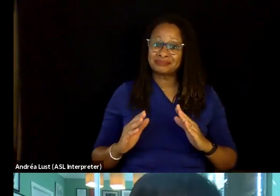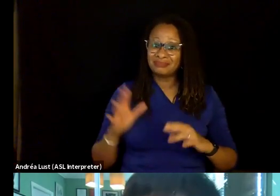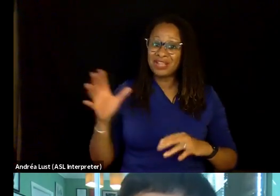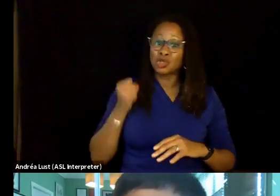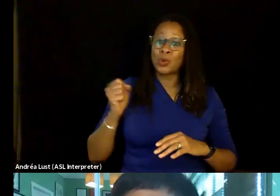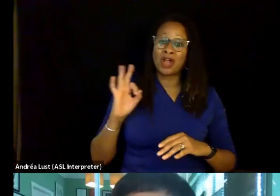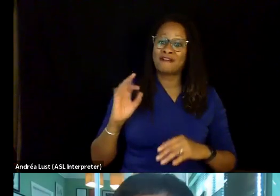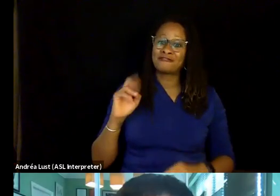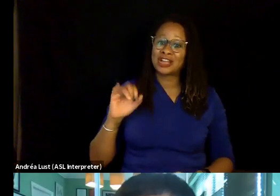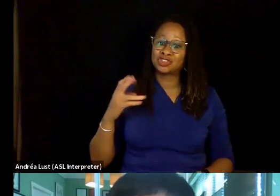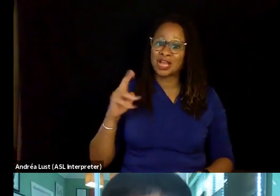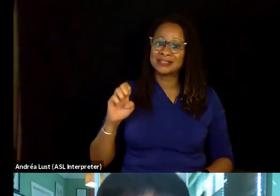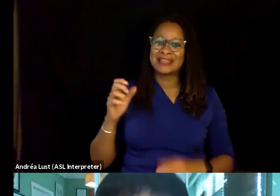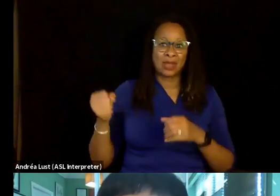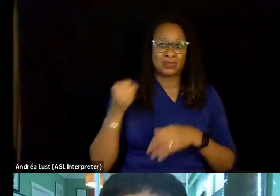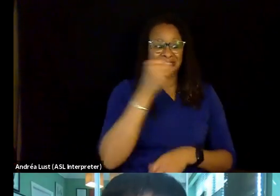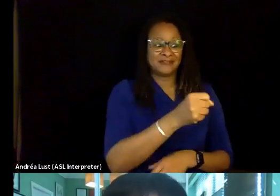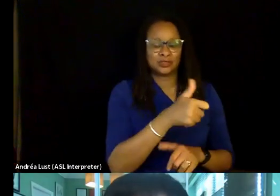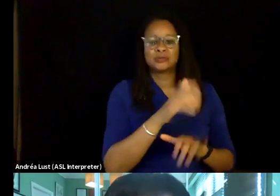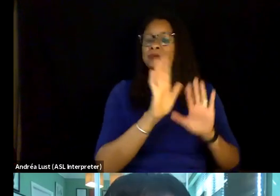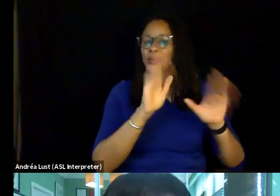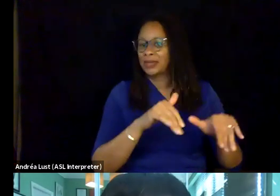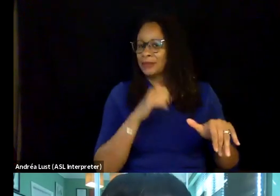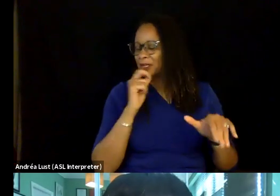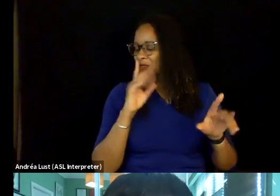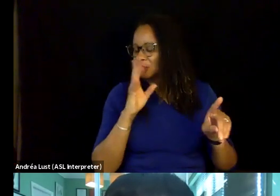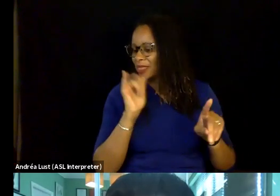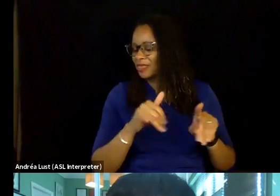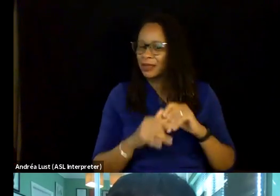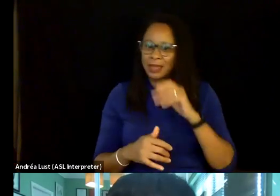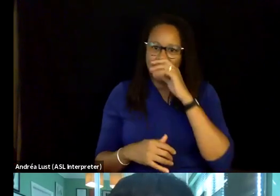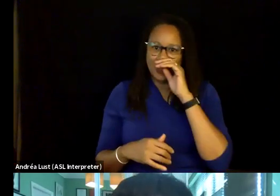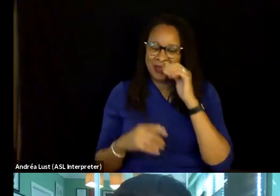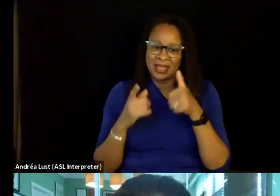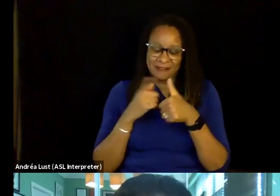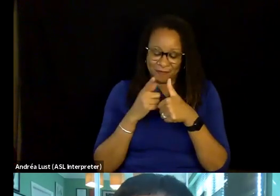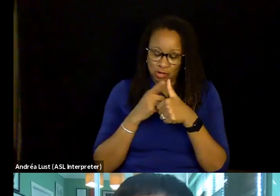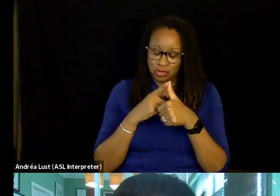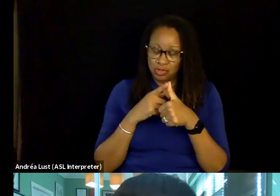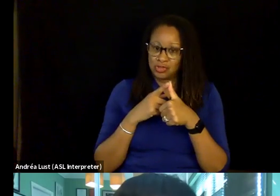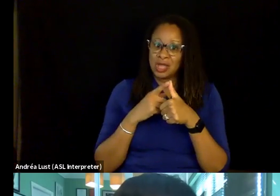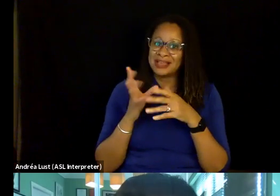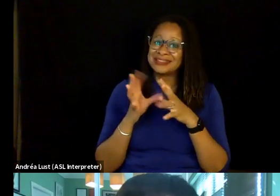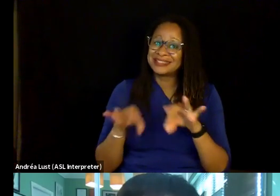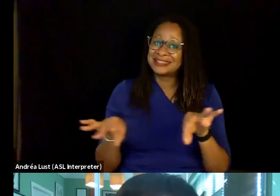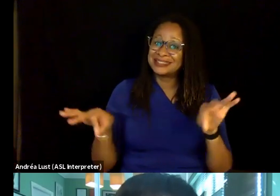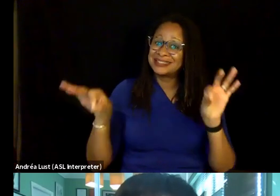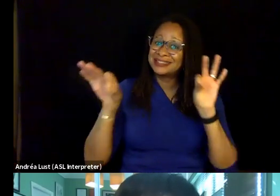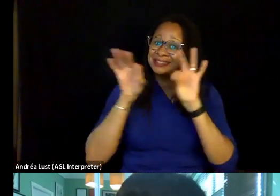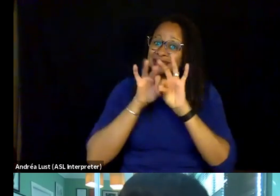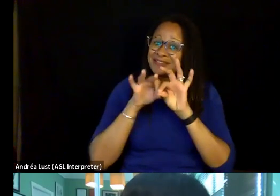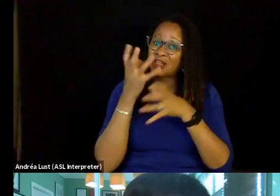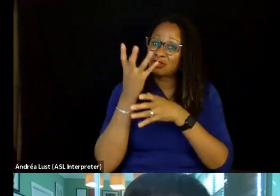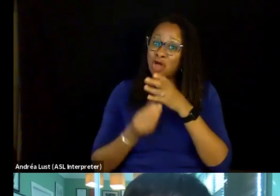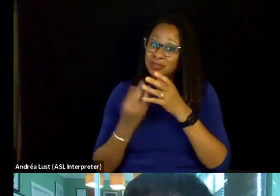anyway, let me not go there. So the first is that there's significant loss of freedom.